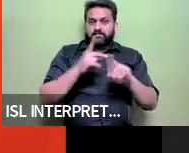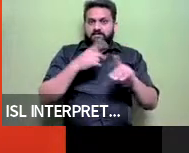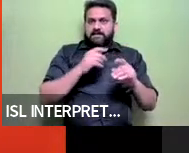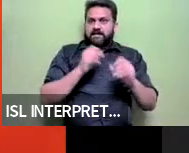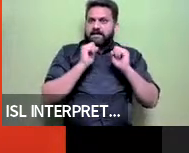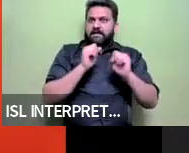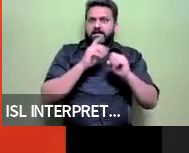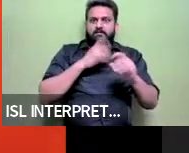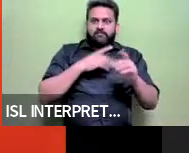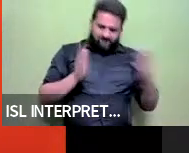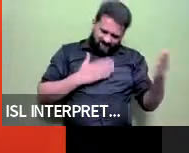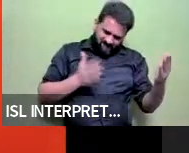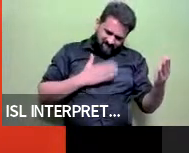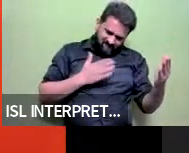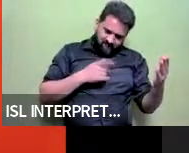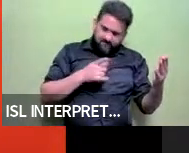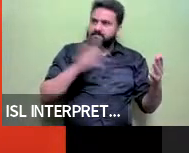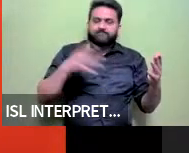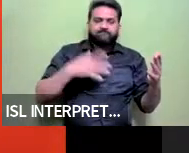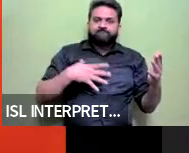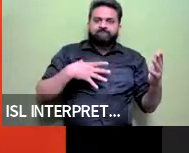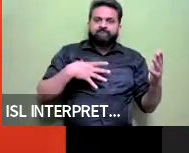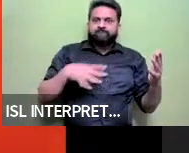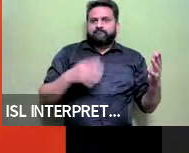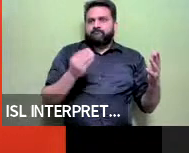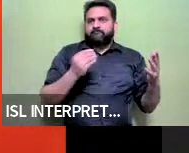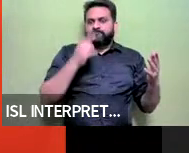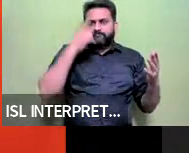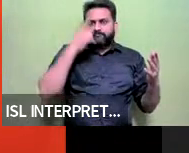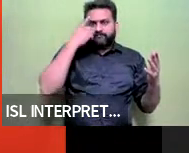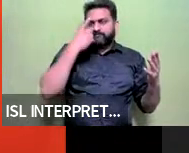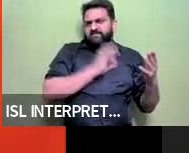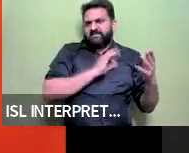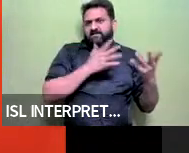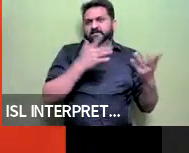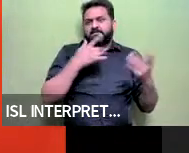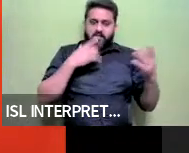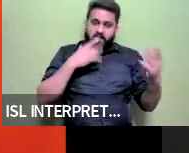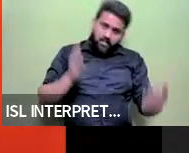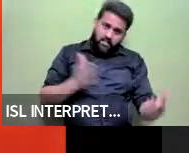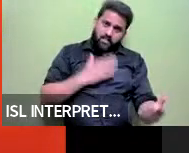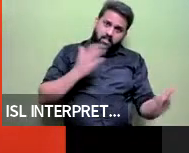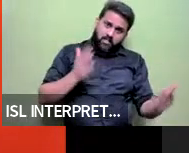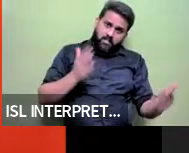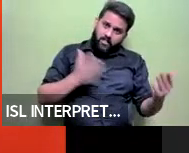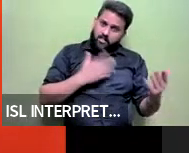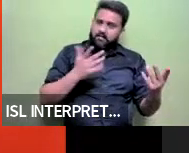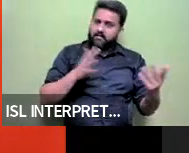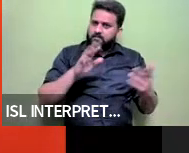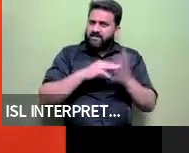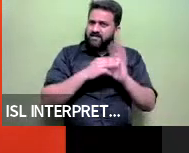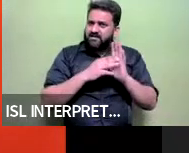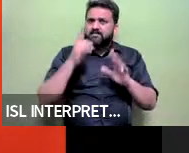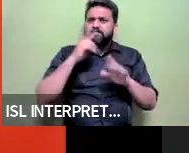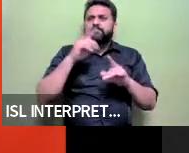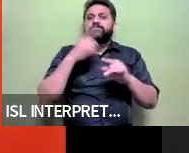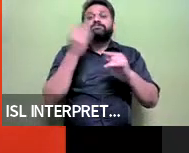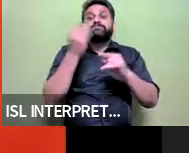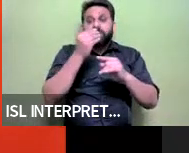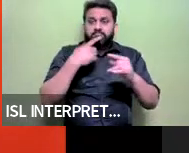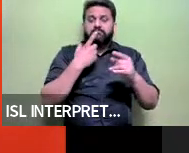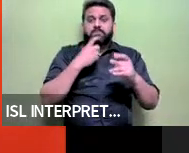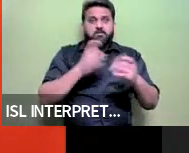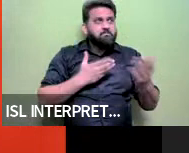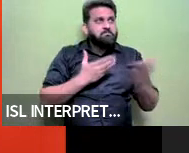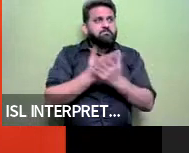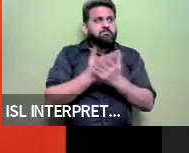for arbitrator, they will not like you. While you are turning the page and all those things, some arbitrators are very